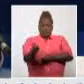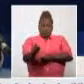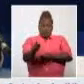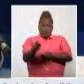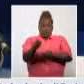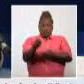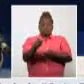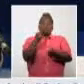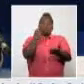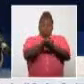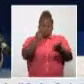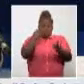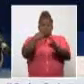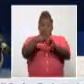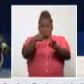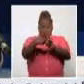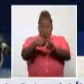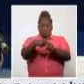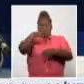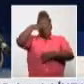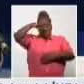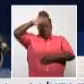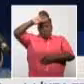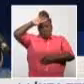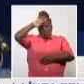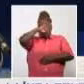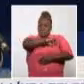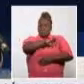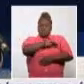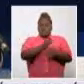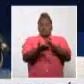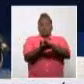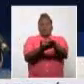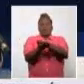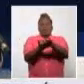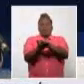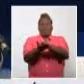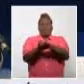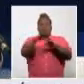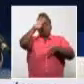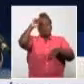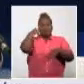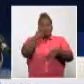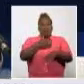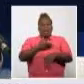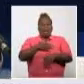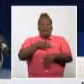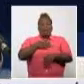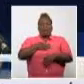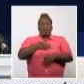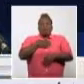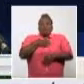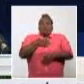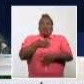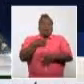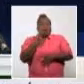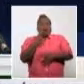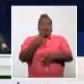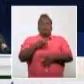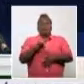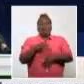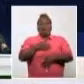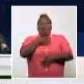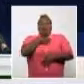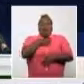Of the 18 cases confirmed yesterday, the largest number is between 40 and 59 years of age, with 10